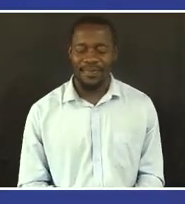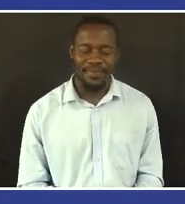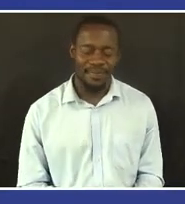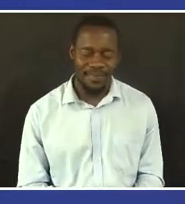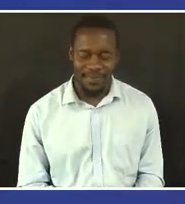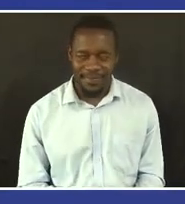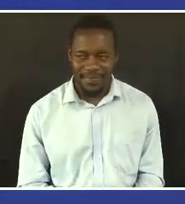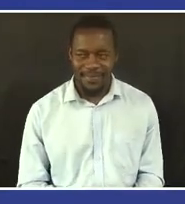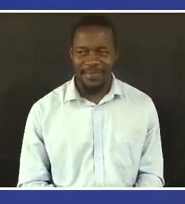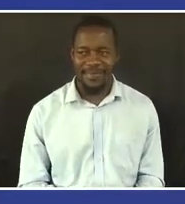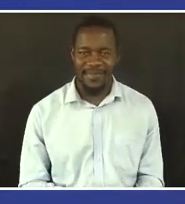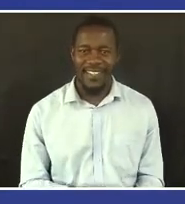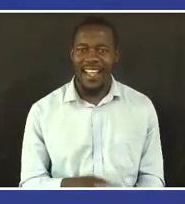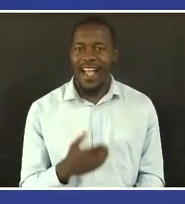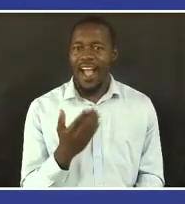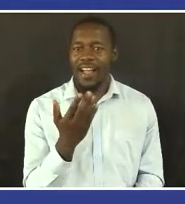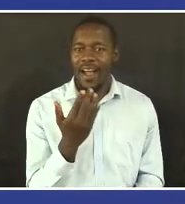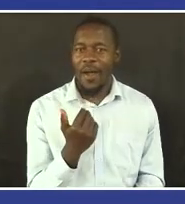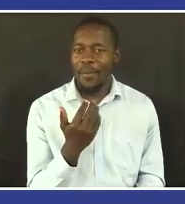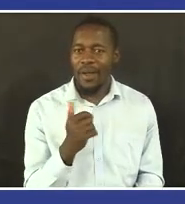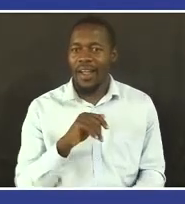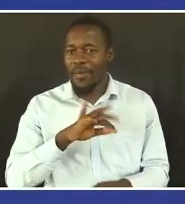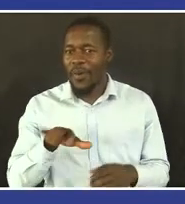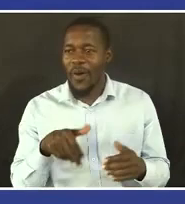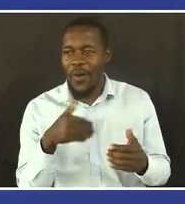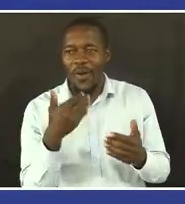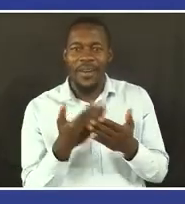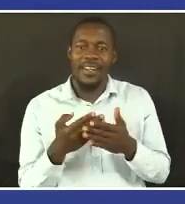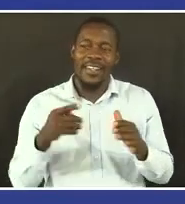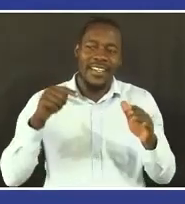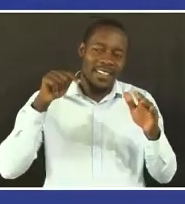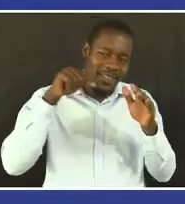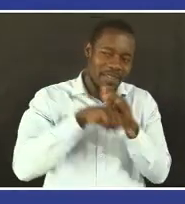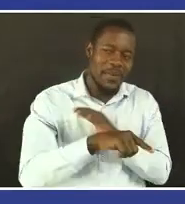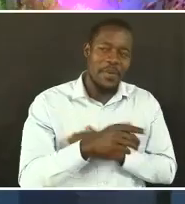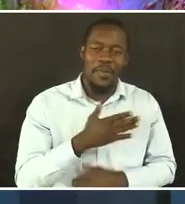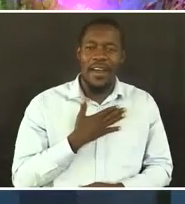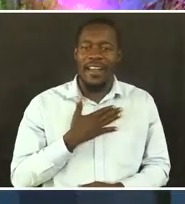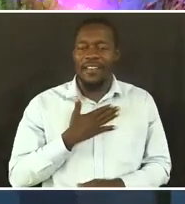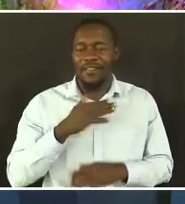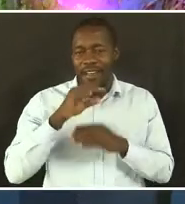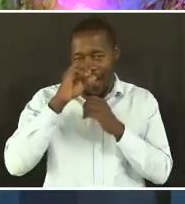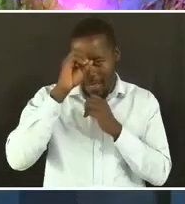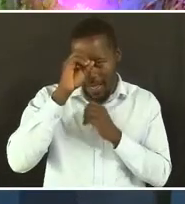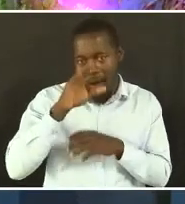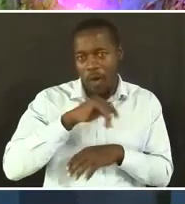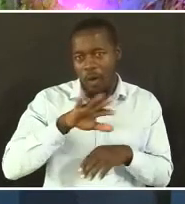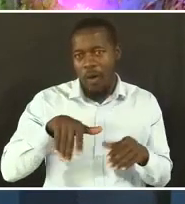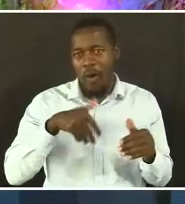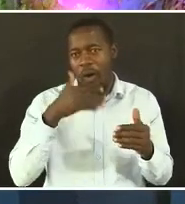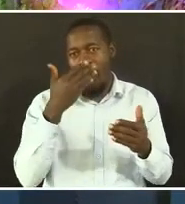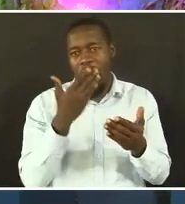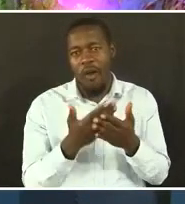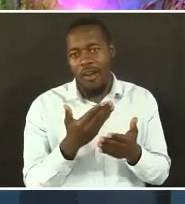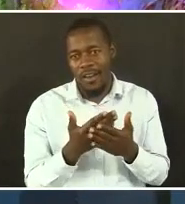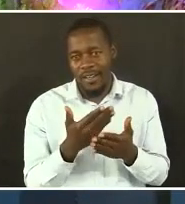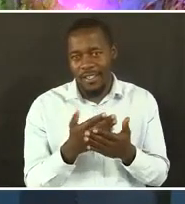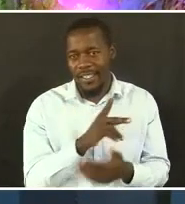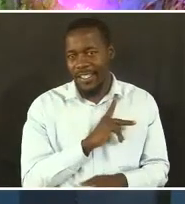the kingdom prepared for you from the foundation of the world. Full colon. Have you seen